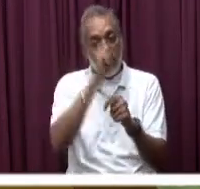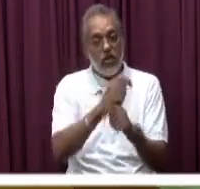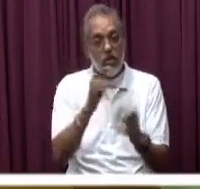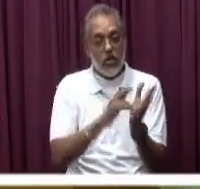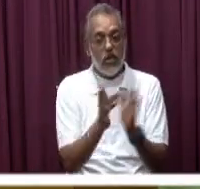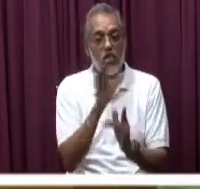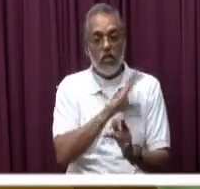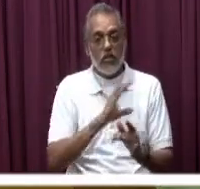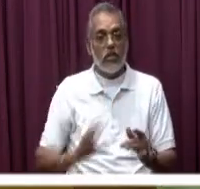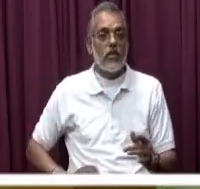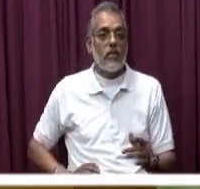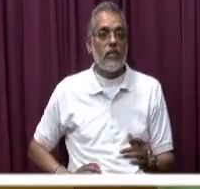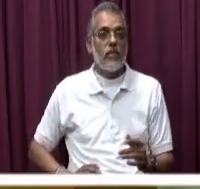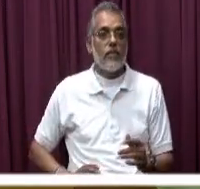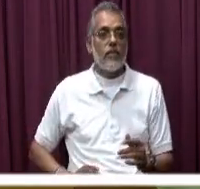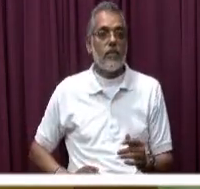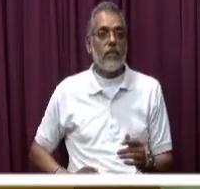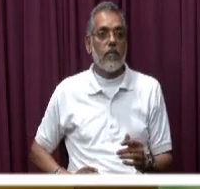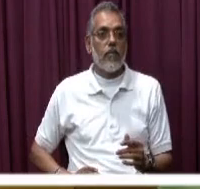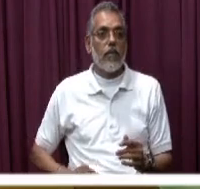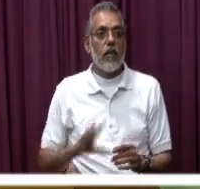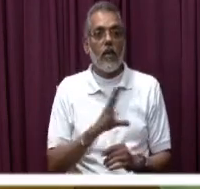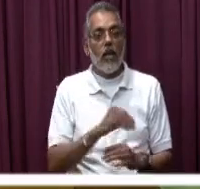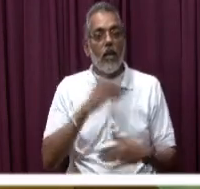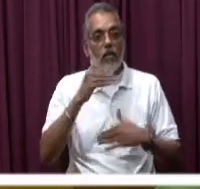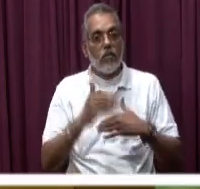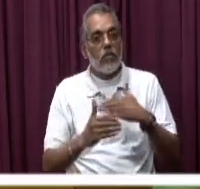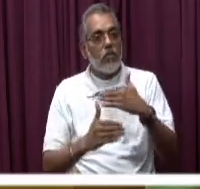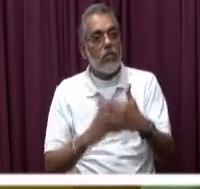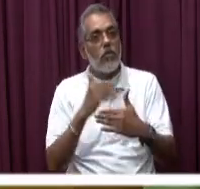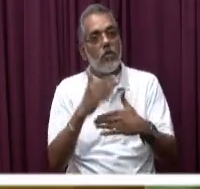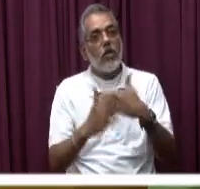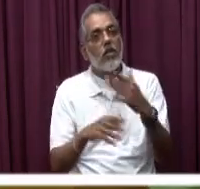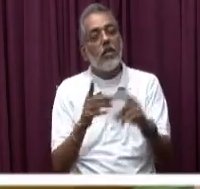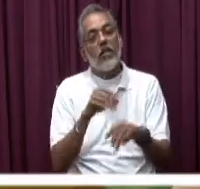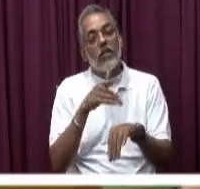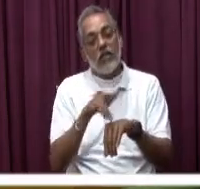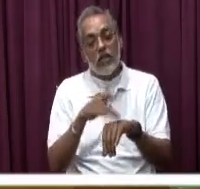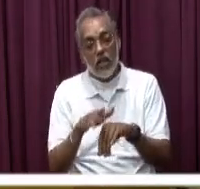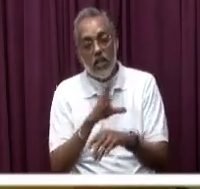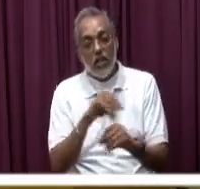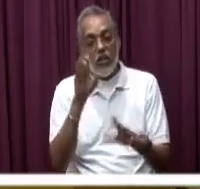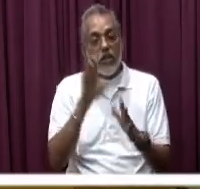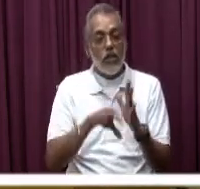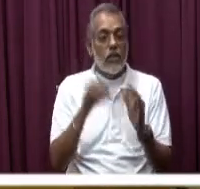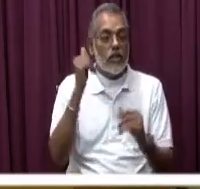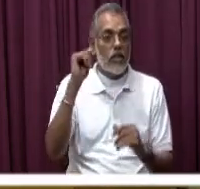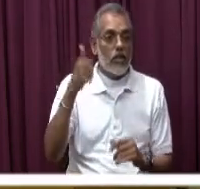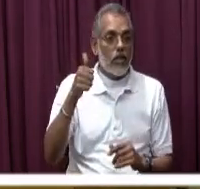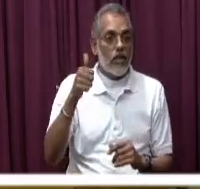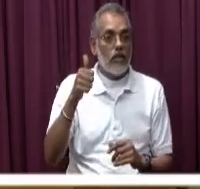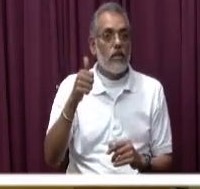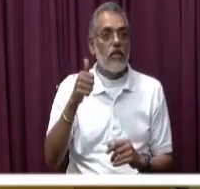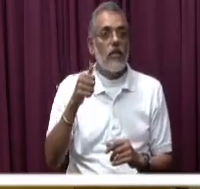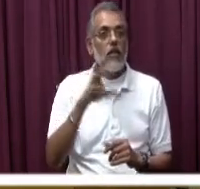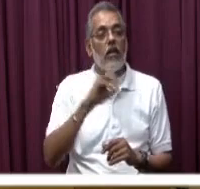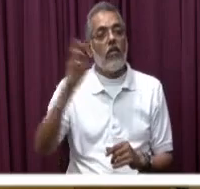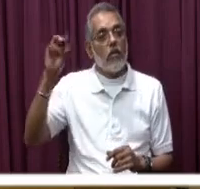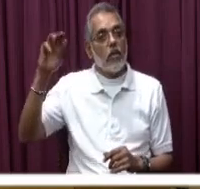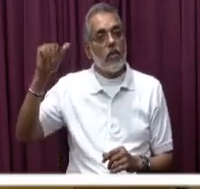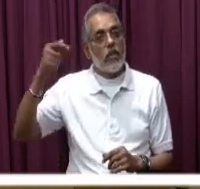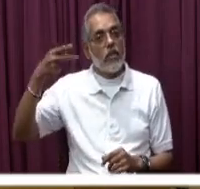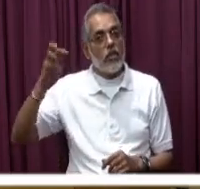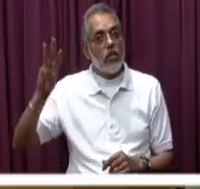to Jesus Christ himself. And the process of missioning is what chapter 10 of Matthew is about. And that's what we're